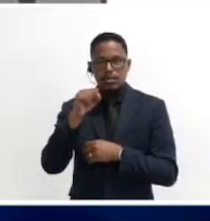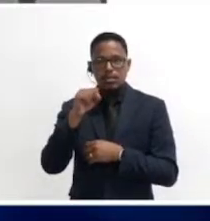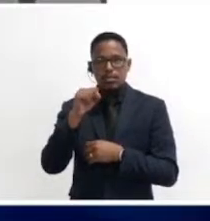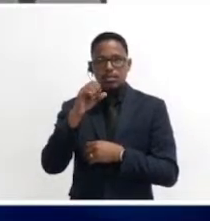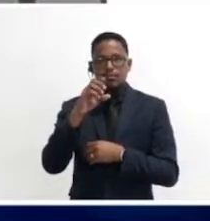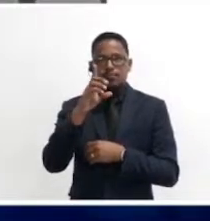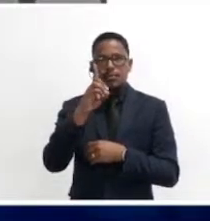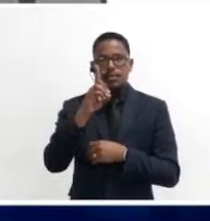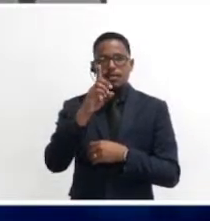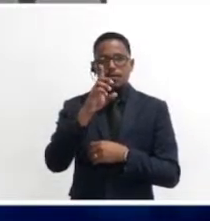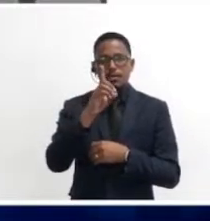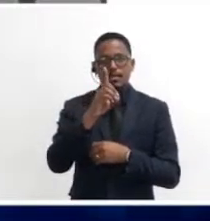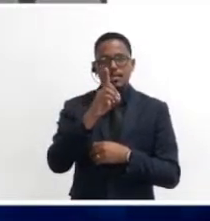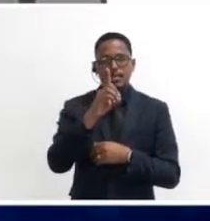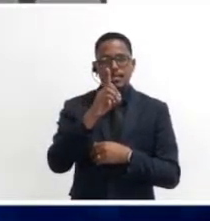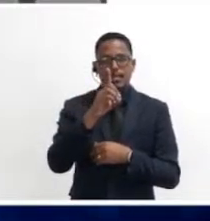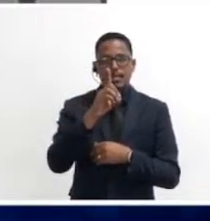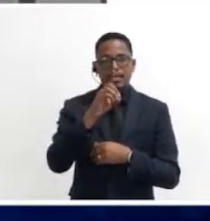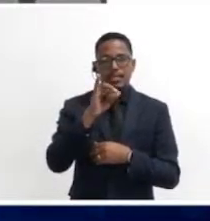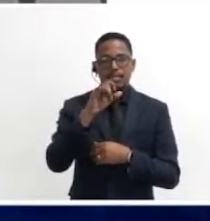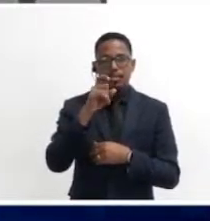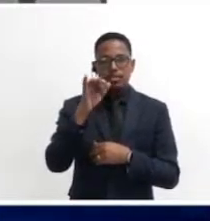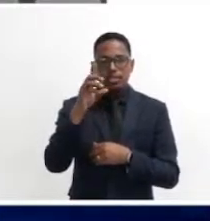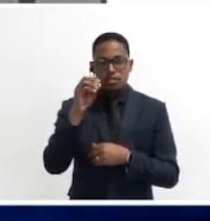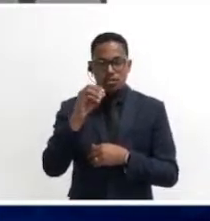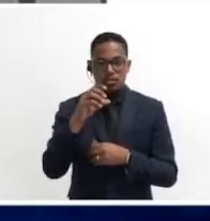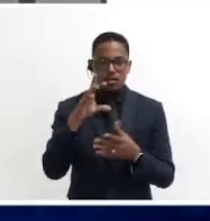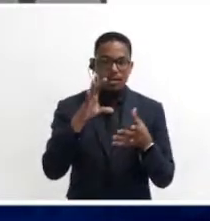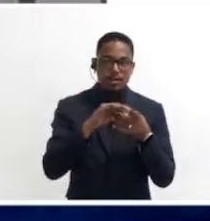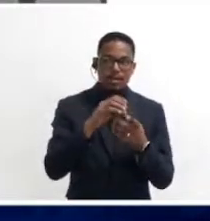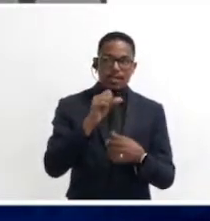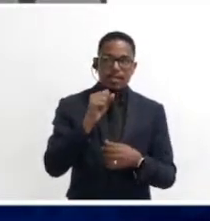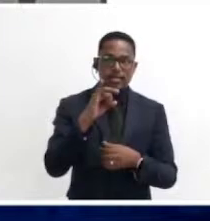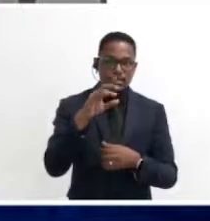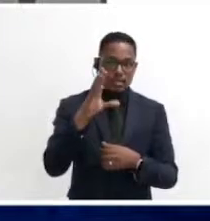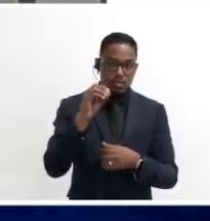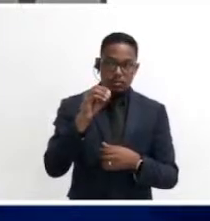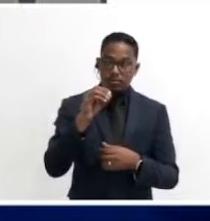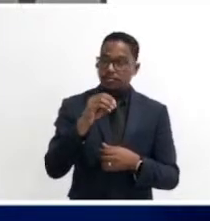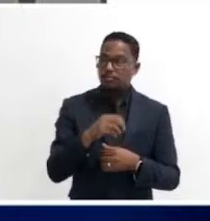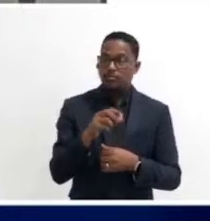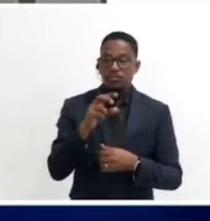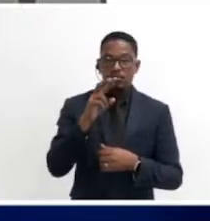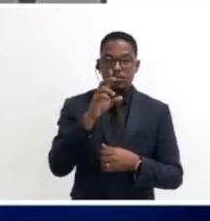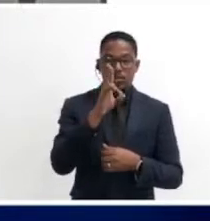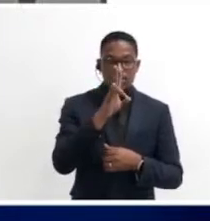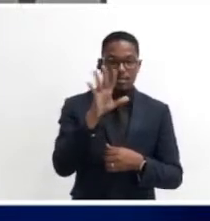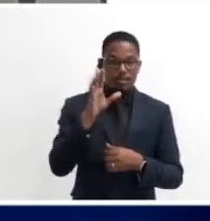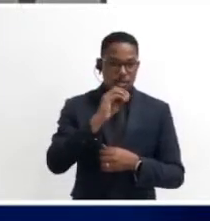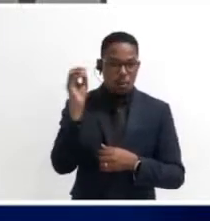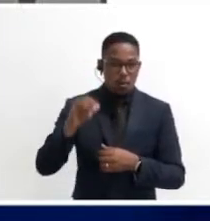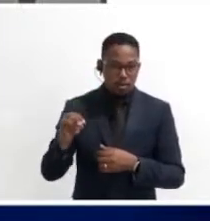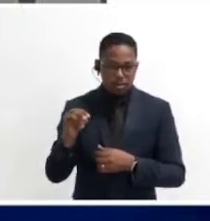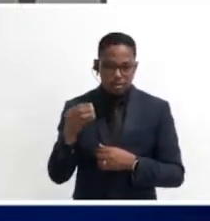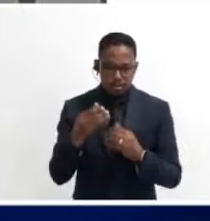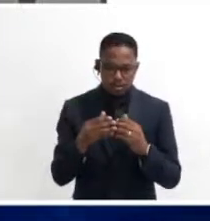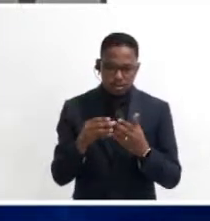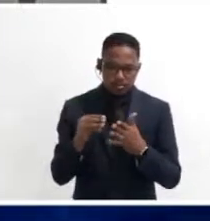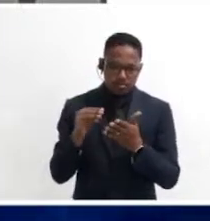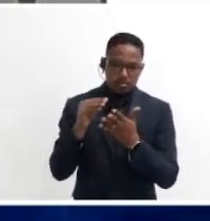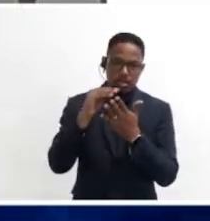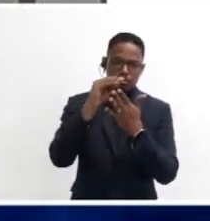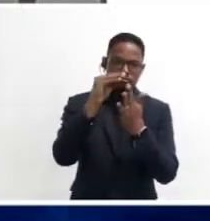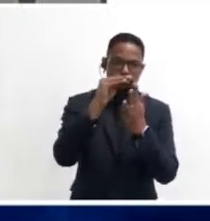maybe 75% to 85% by volume of fillers, and that's to control the mechanical properties of